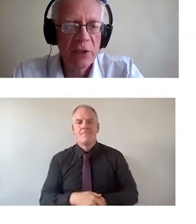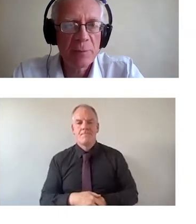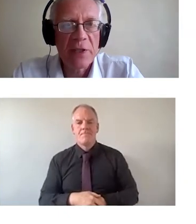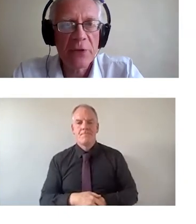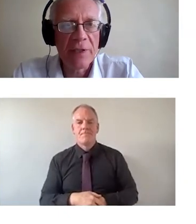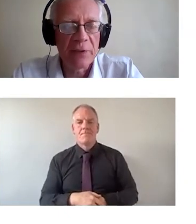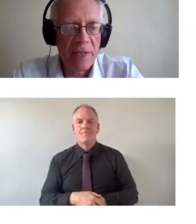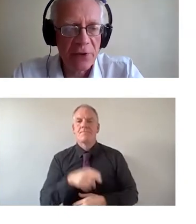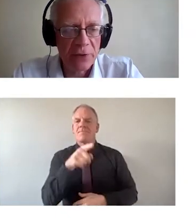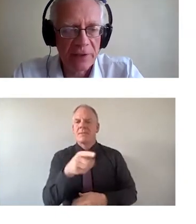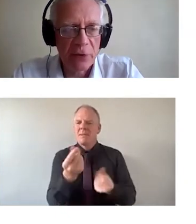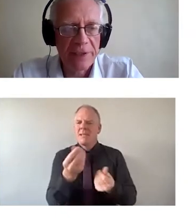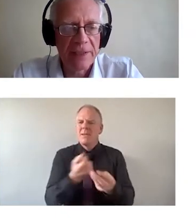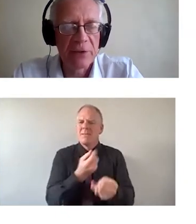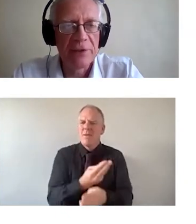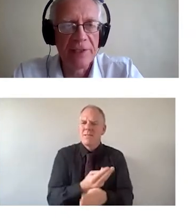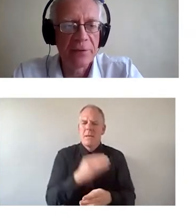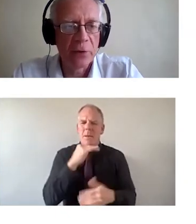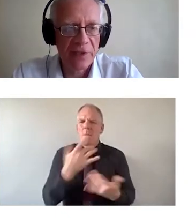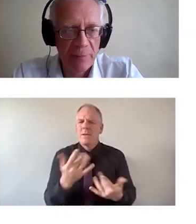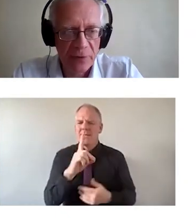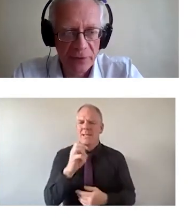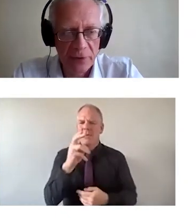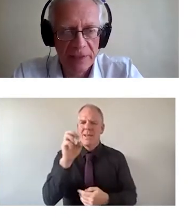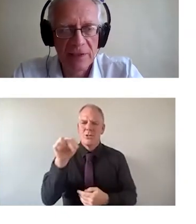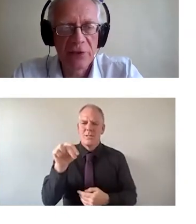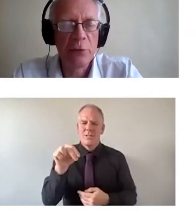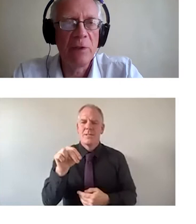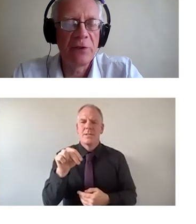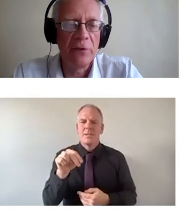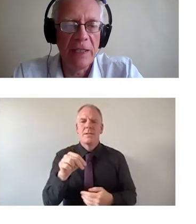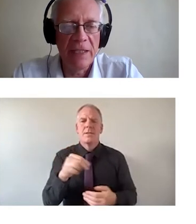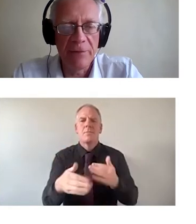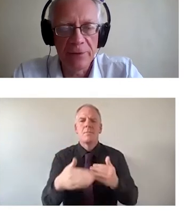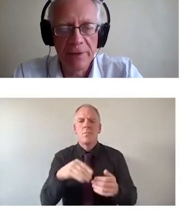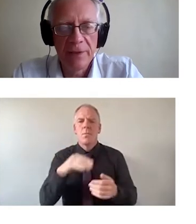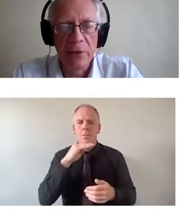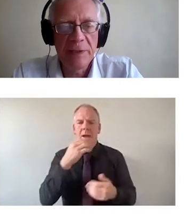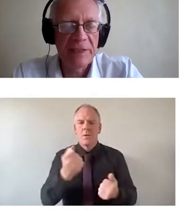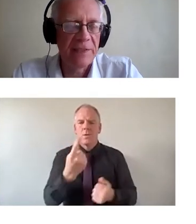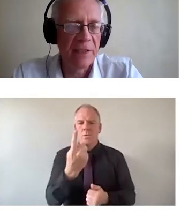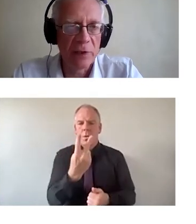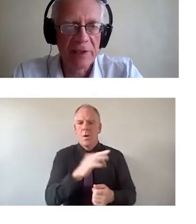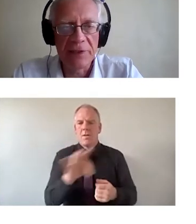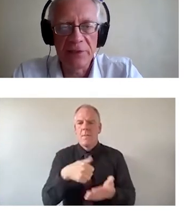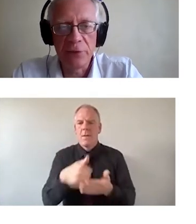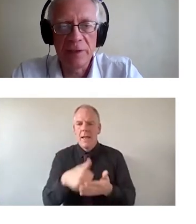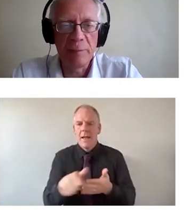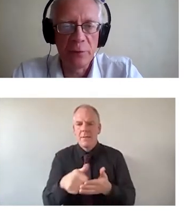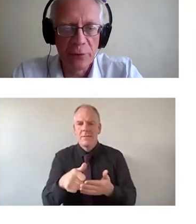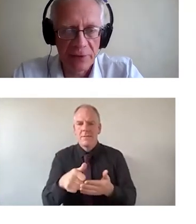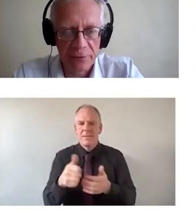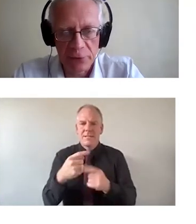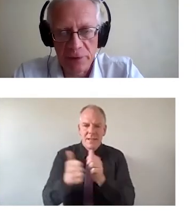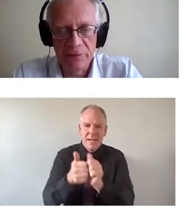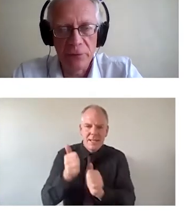So material deprivation is a measure that's looking at the enforced absence of at least two out of 11 basic items or activities, you know, that